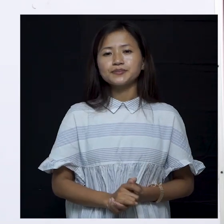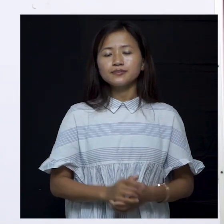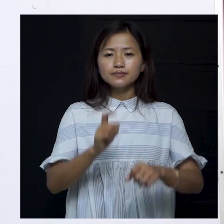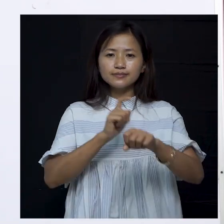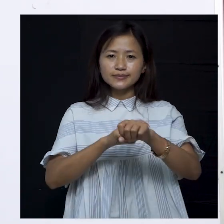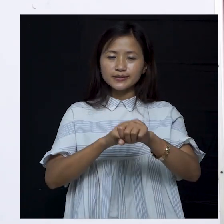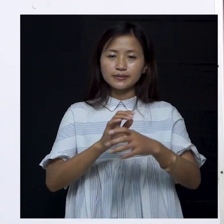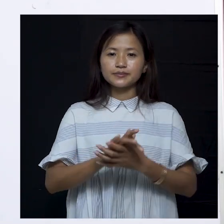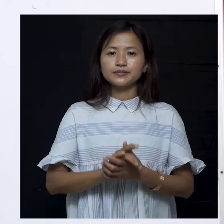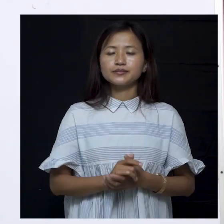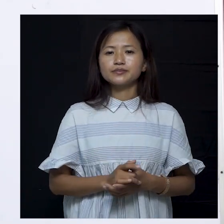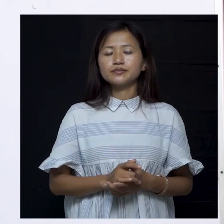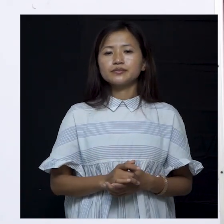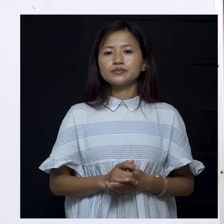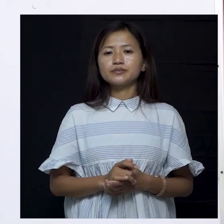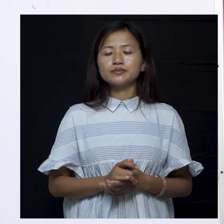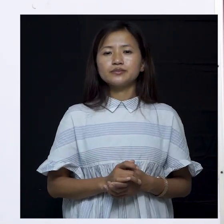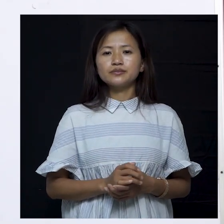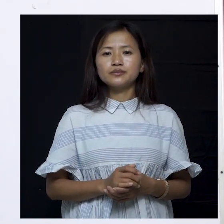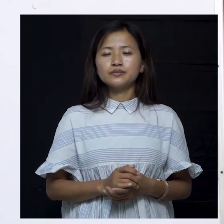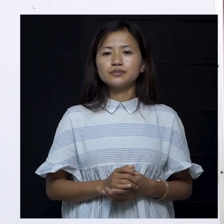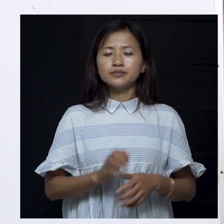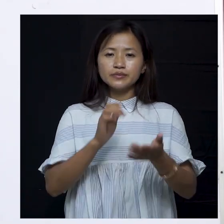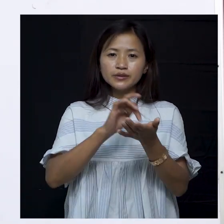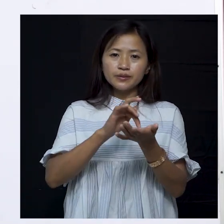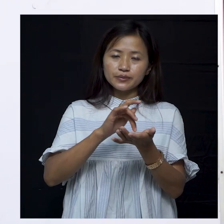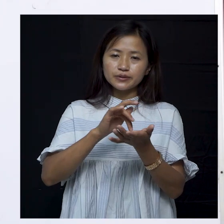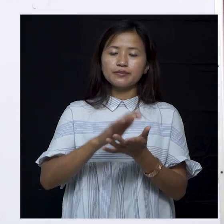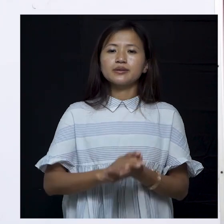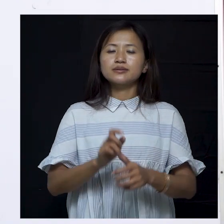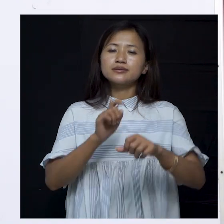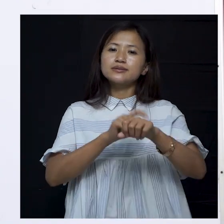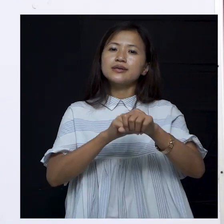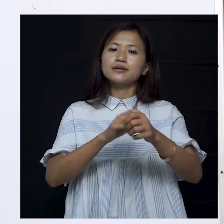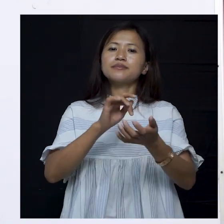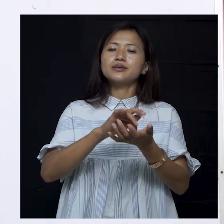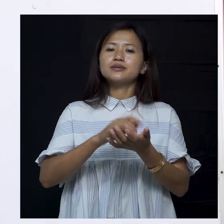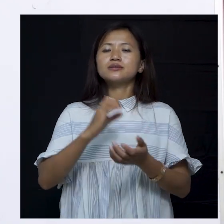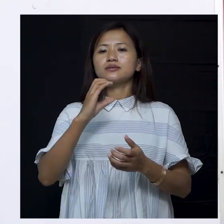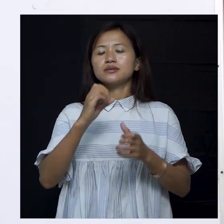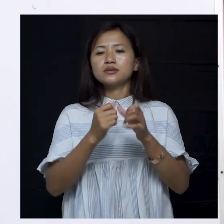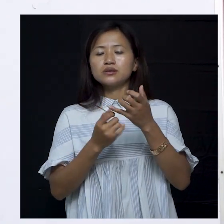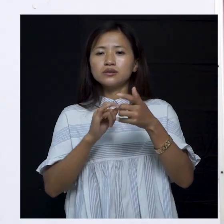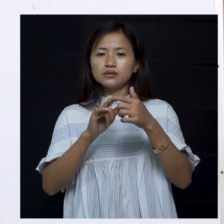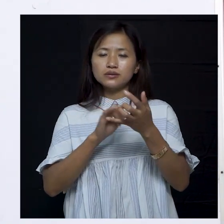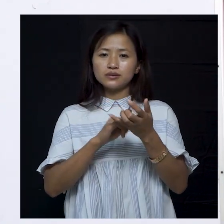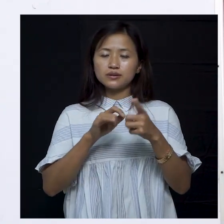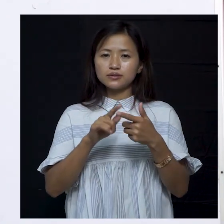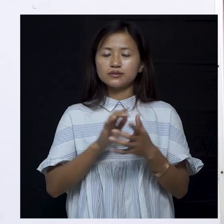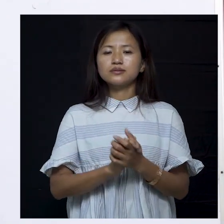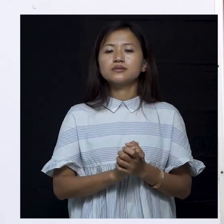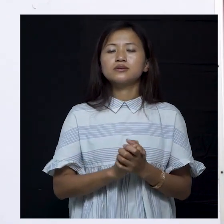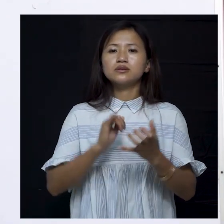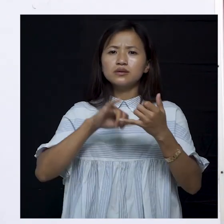time. Okay, I want you to take note of this. This is the place, time, place, and cause. Cause will tell you,